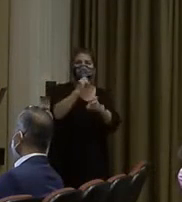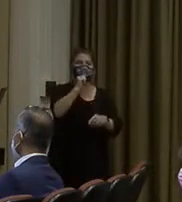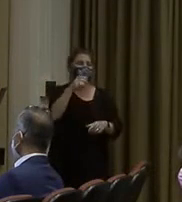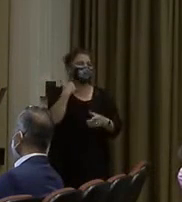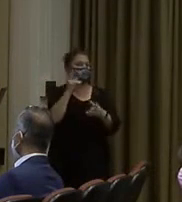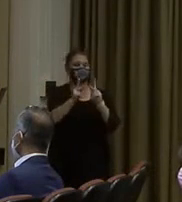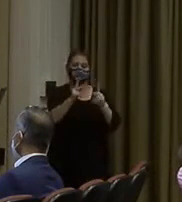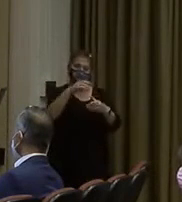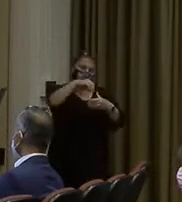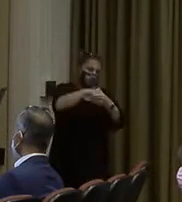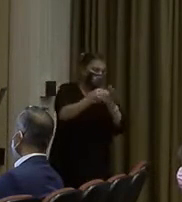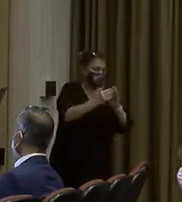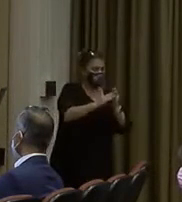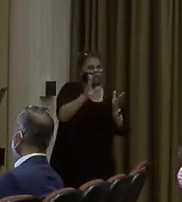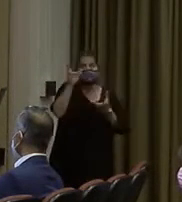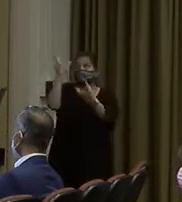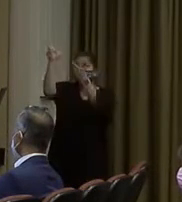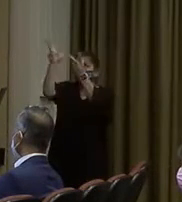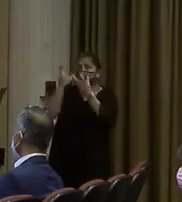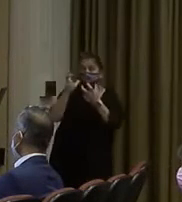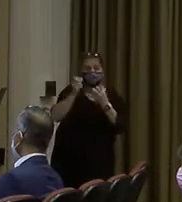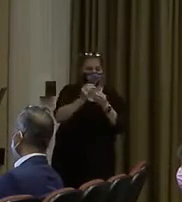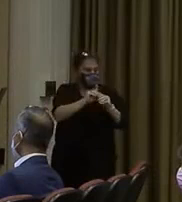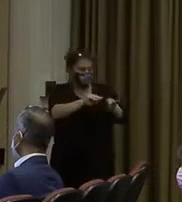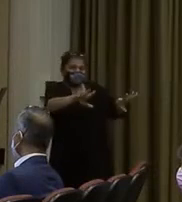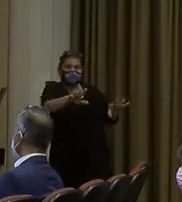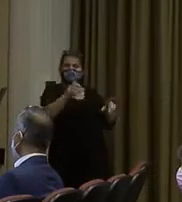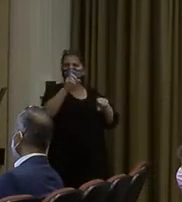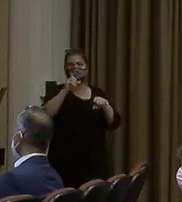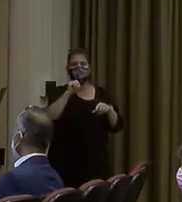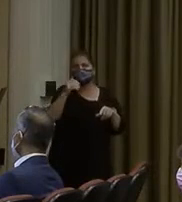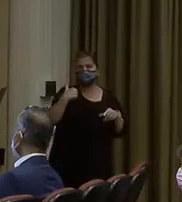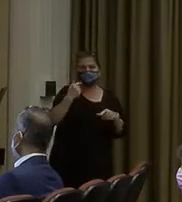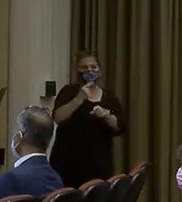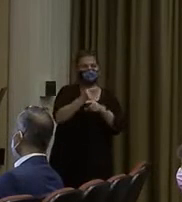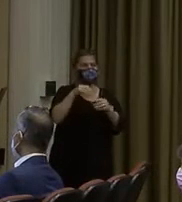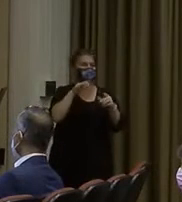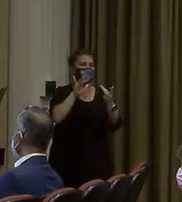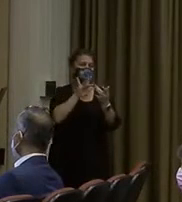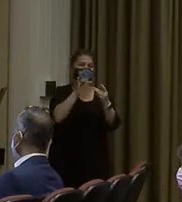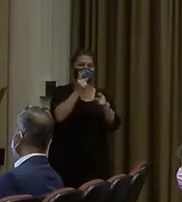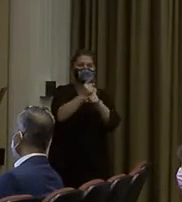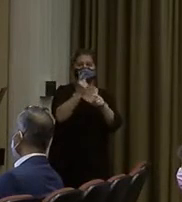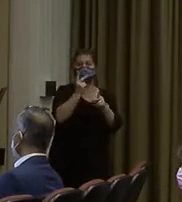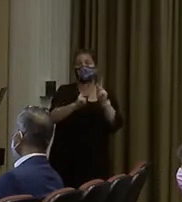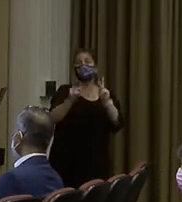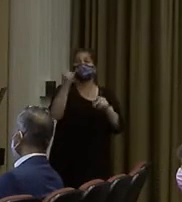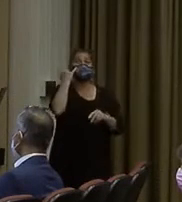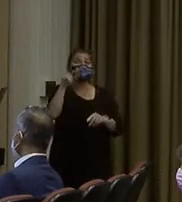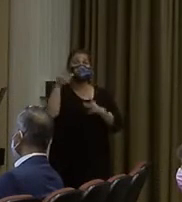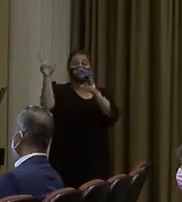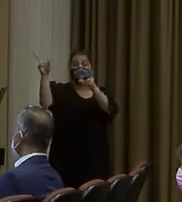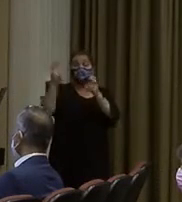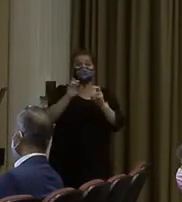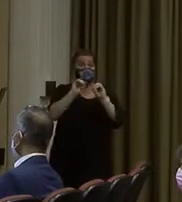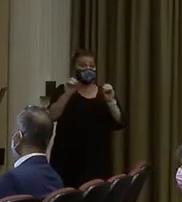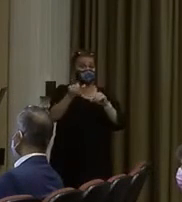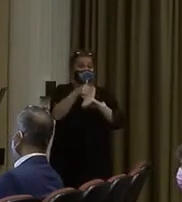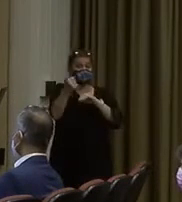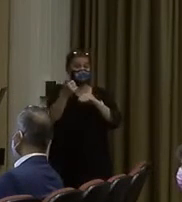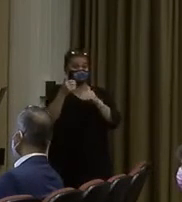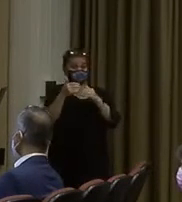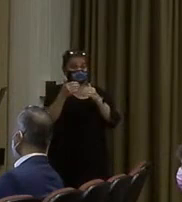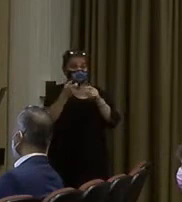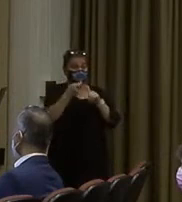within the community that can take that top-down message and disseminate it and have it reach more people. And then if you take nothing else away from